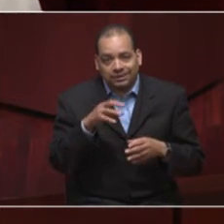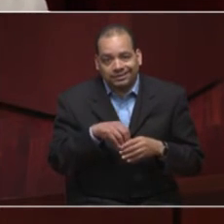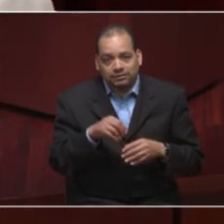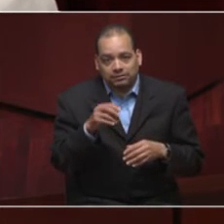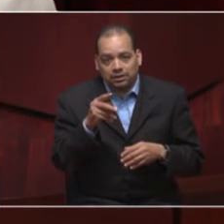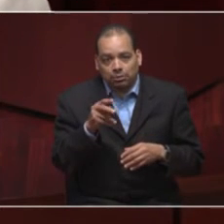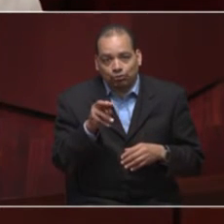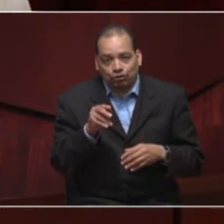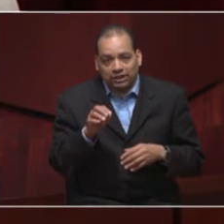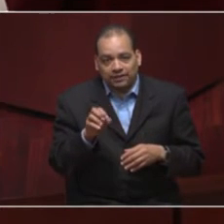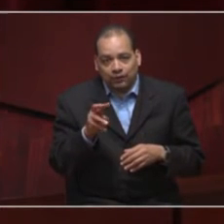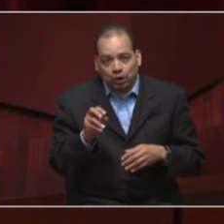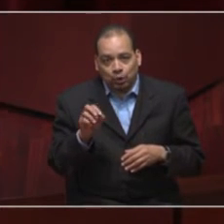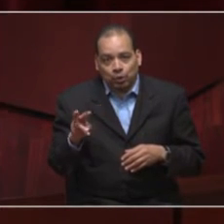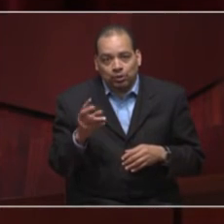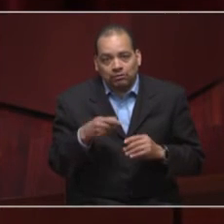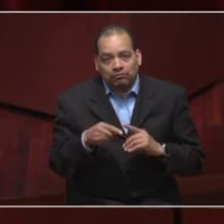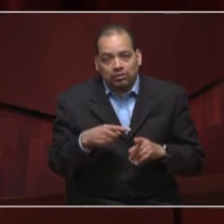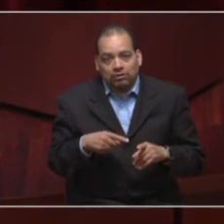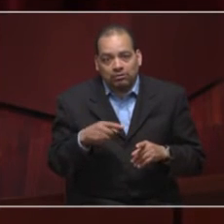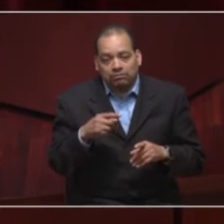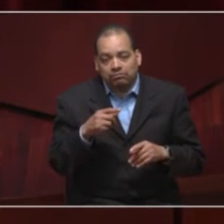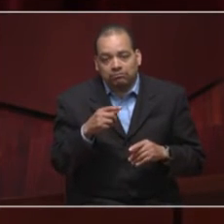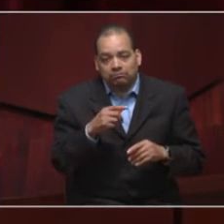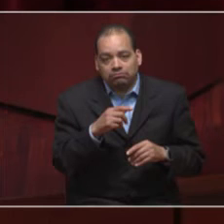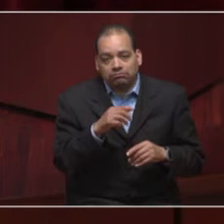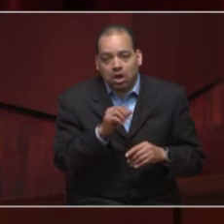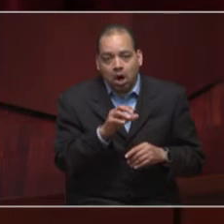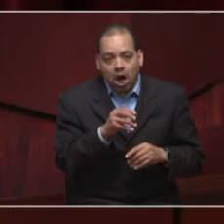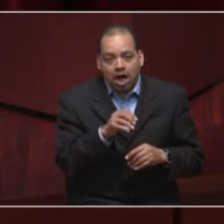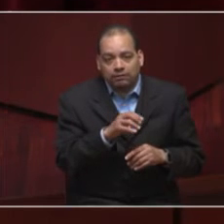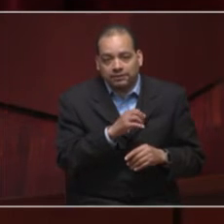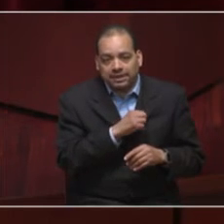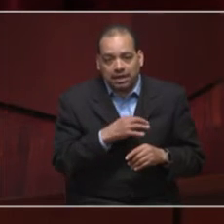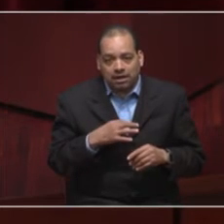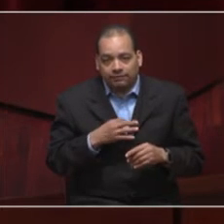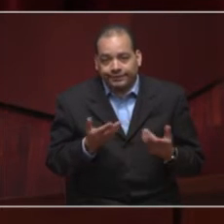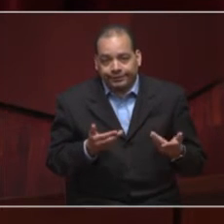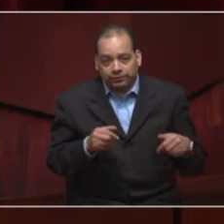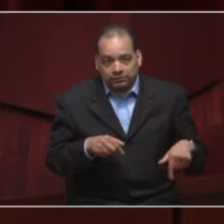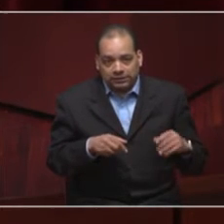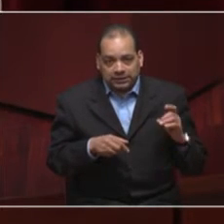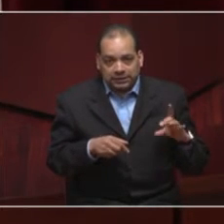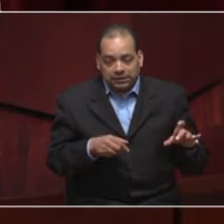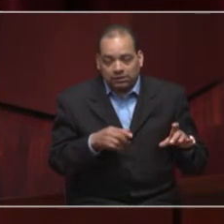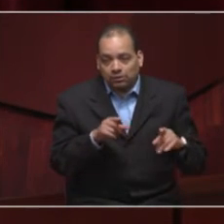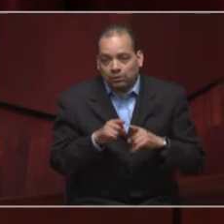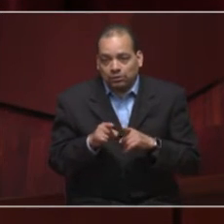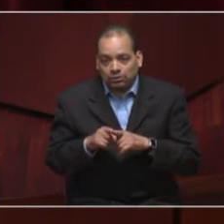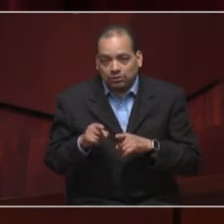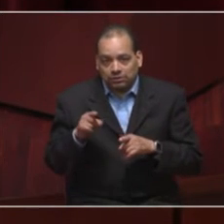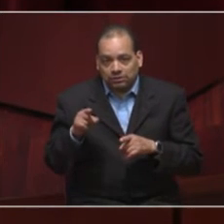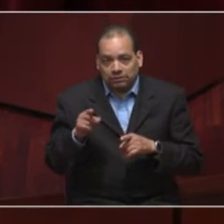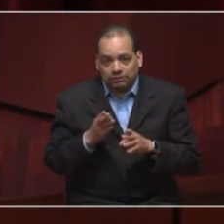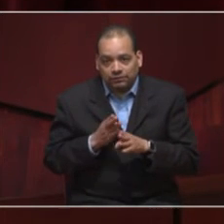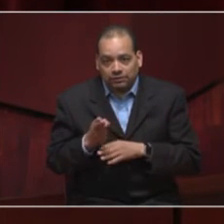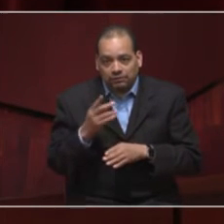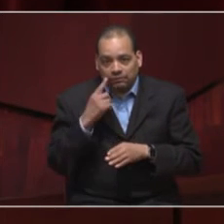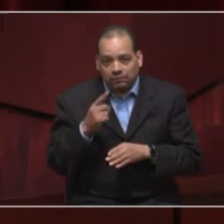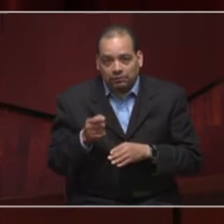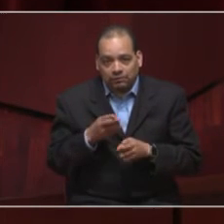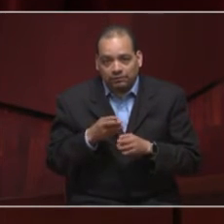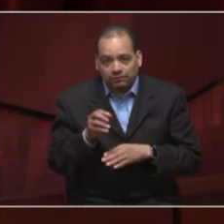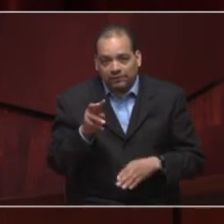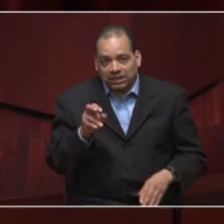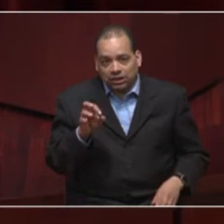by archival staff and other folks here in the DC area, as well as in the field for field archives